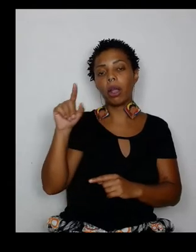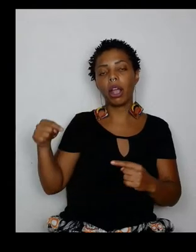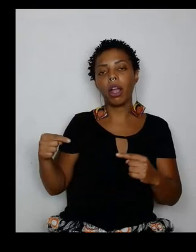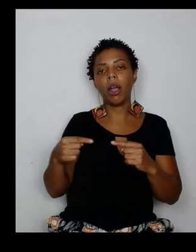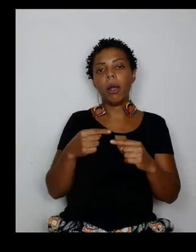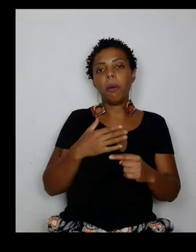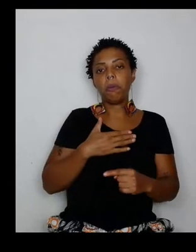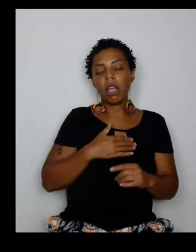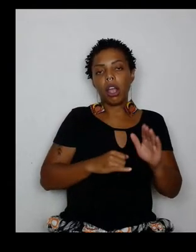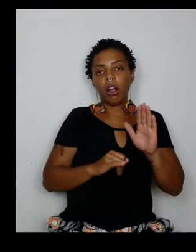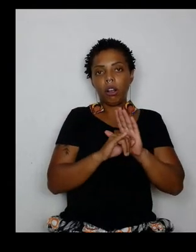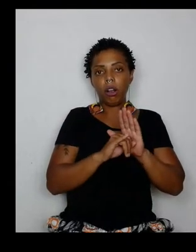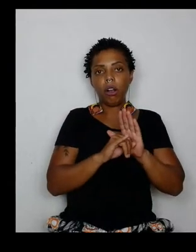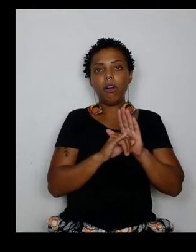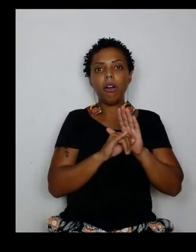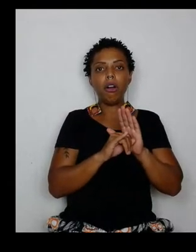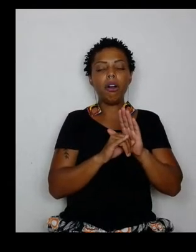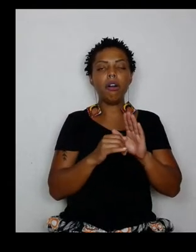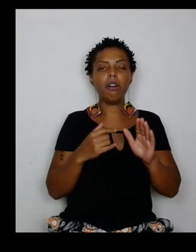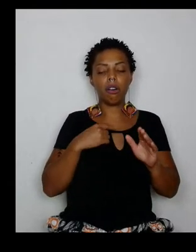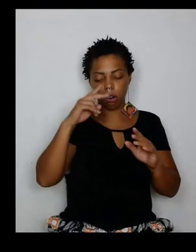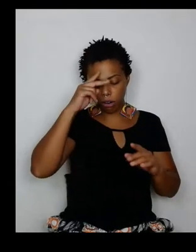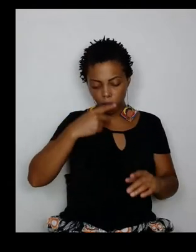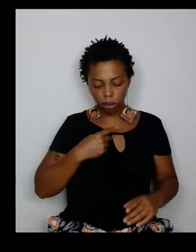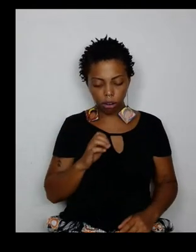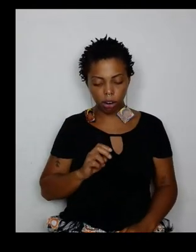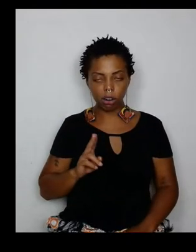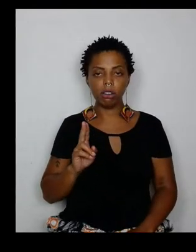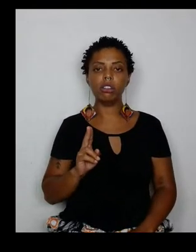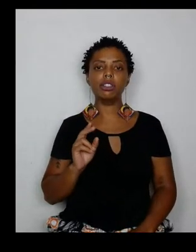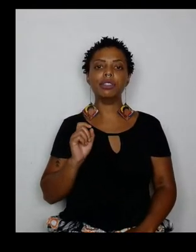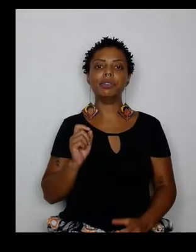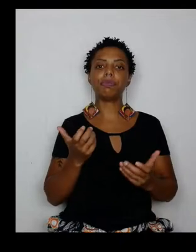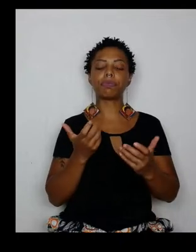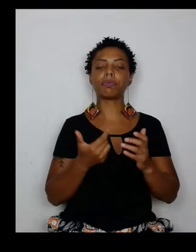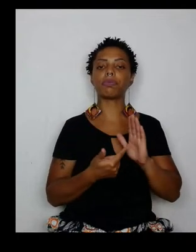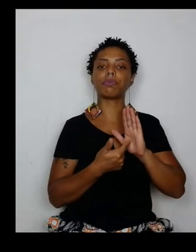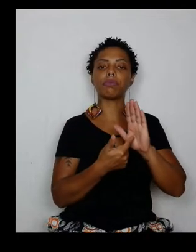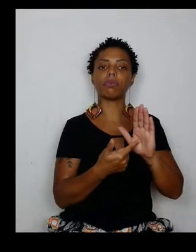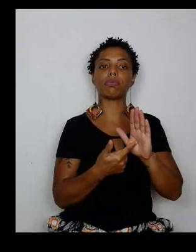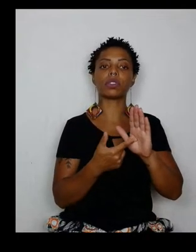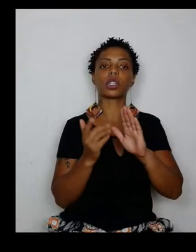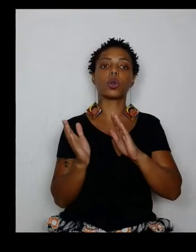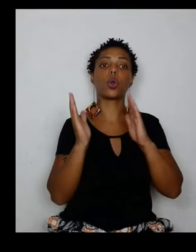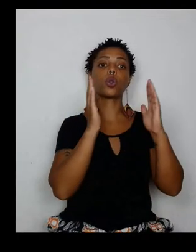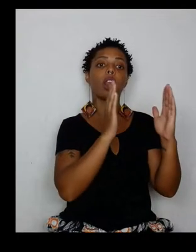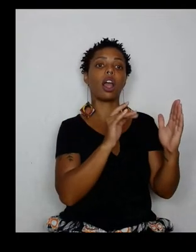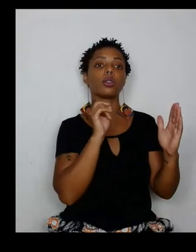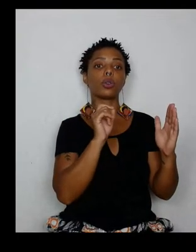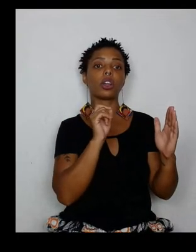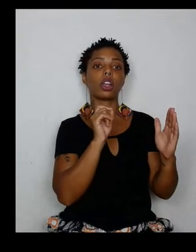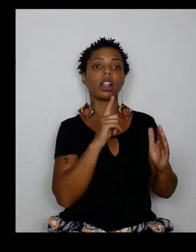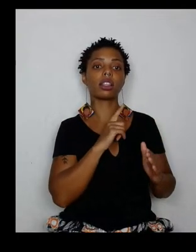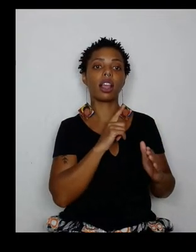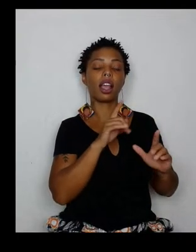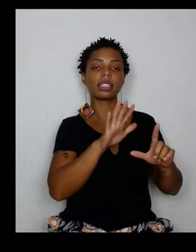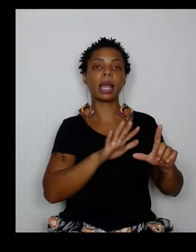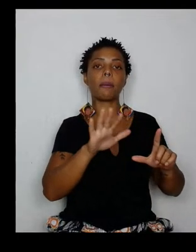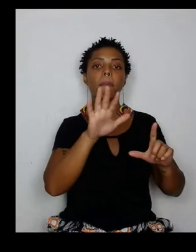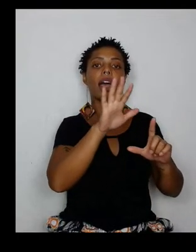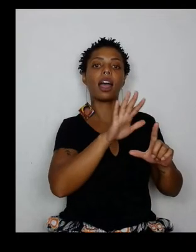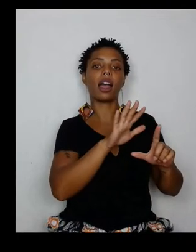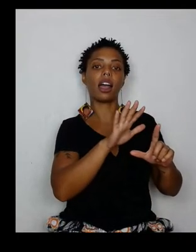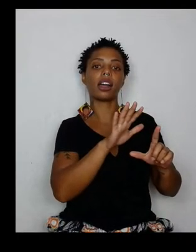of himself that he wants to project on the other hand on the other side you have this figure a distillation really of an